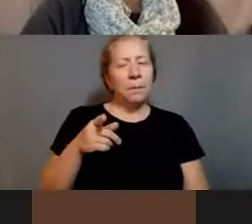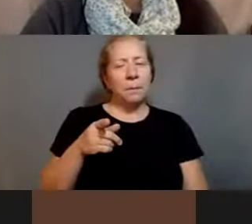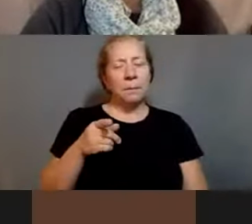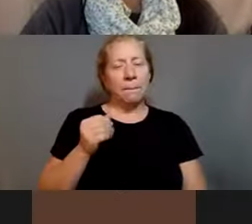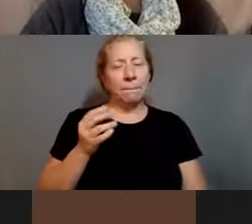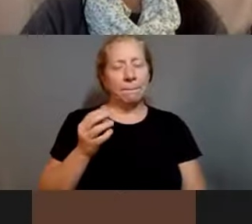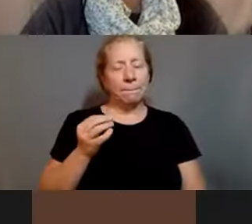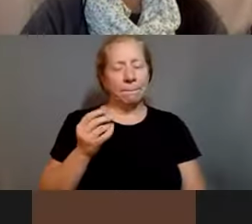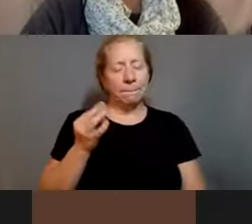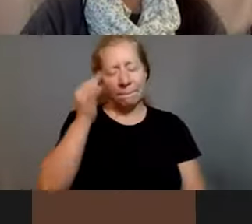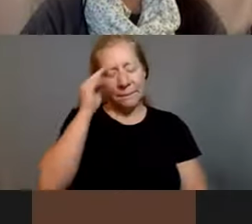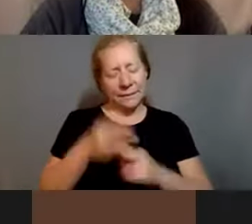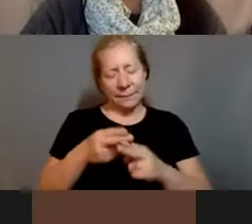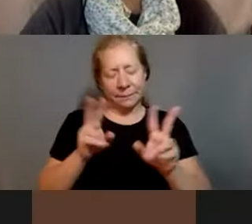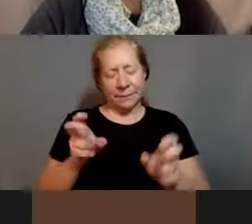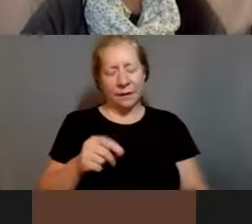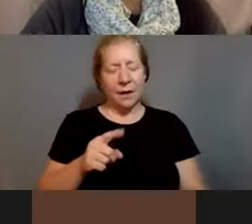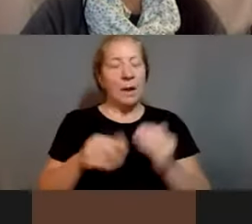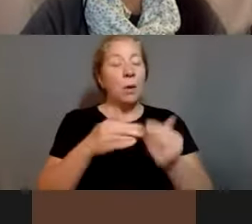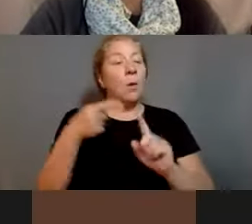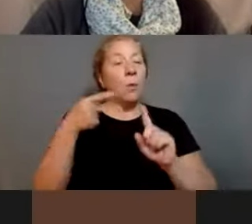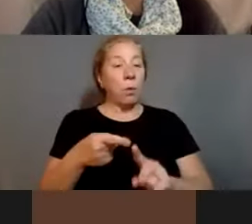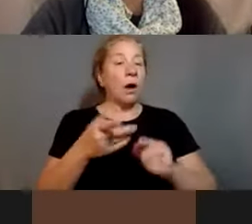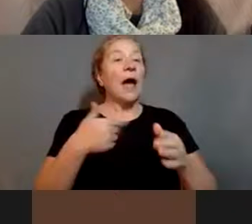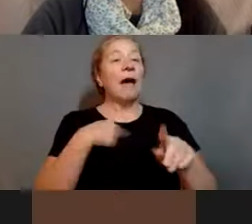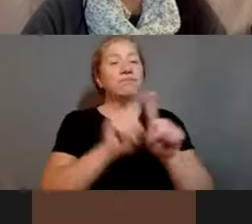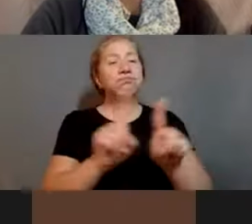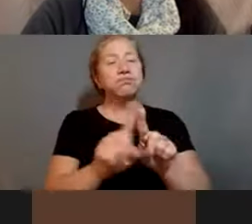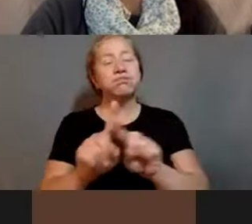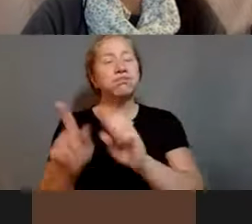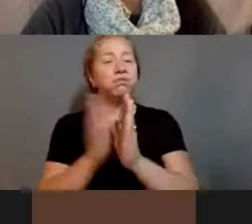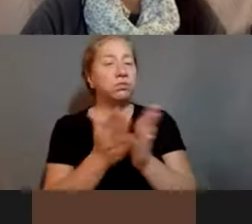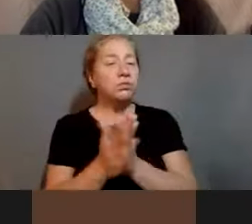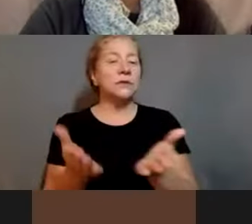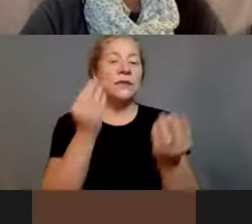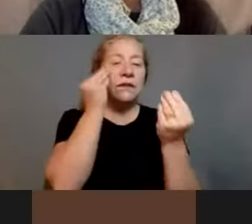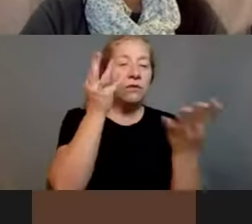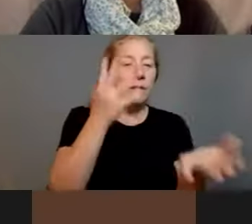I forget the name of the book, but there are resources,